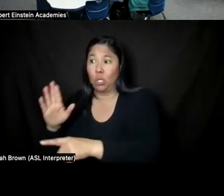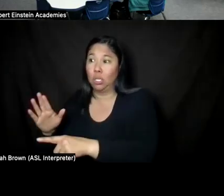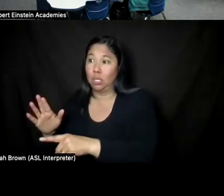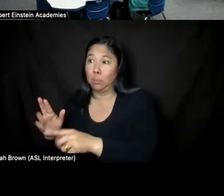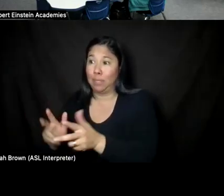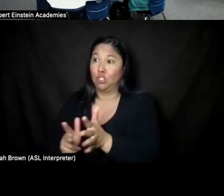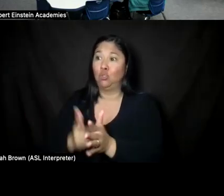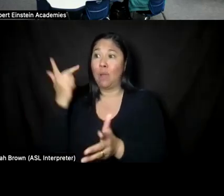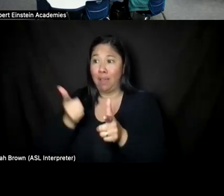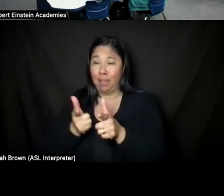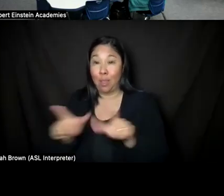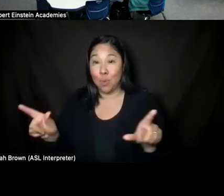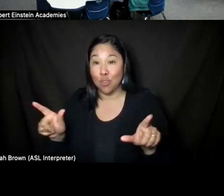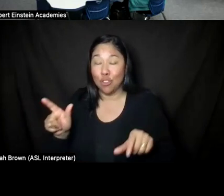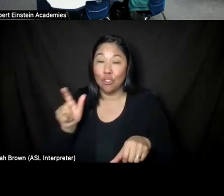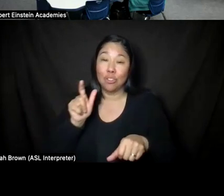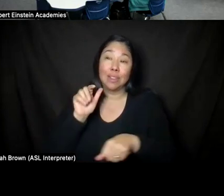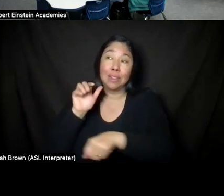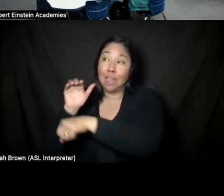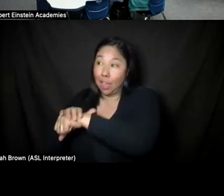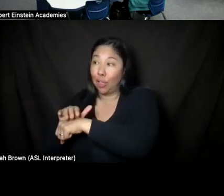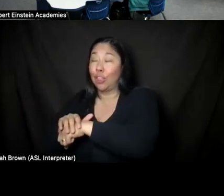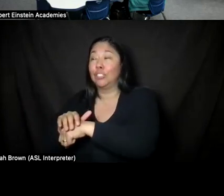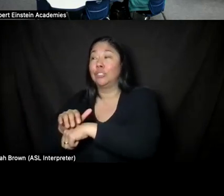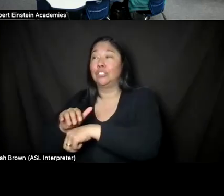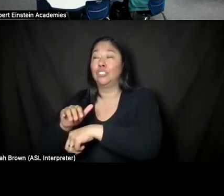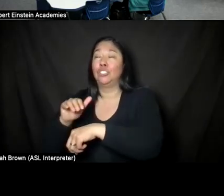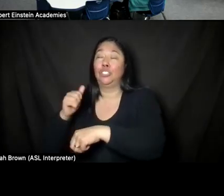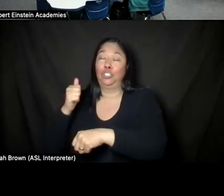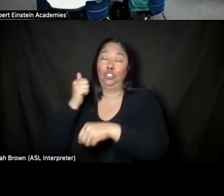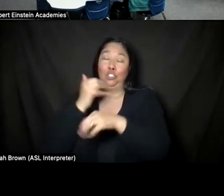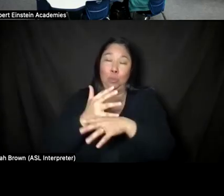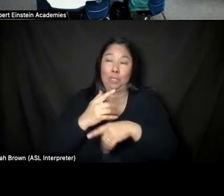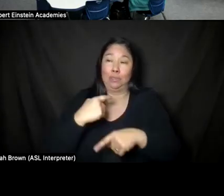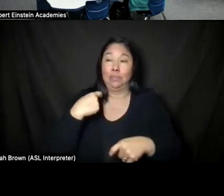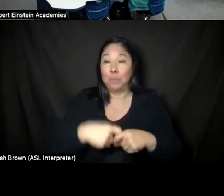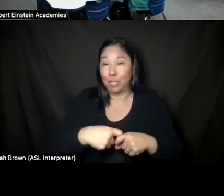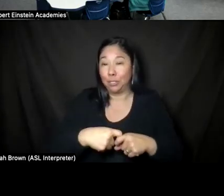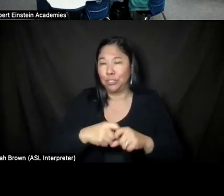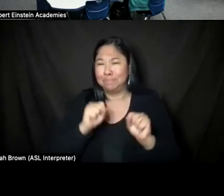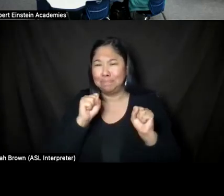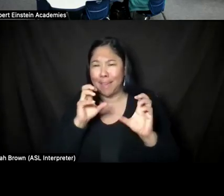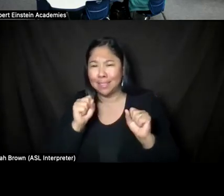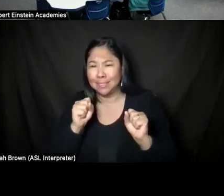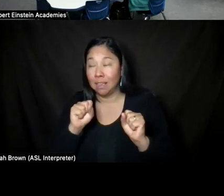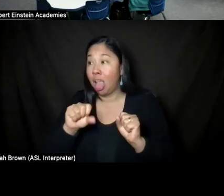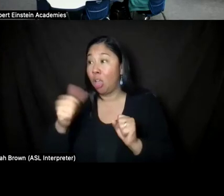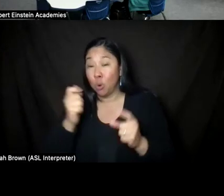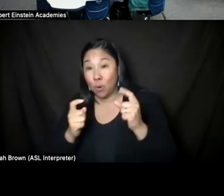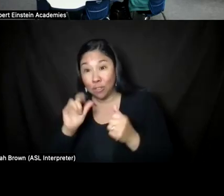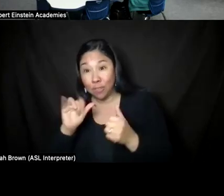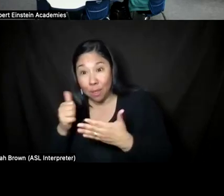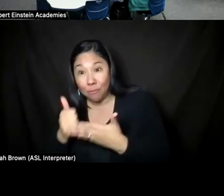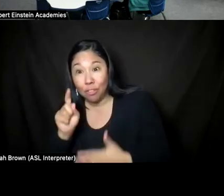triliterate, English, German, and Spanish. I mean, that's amazing, right? Any other questions? Did that help?